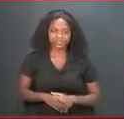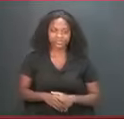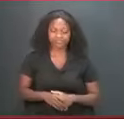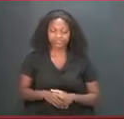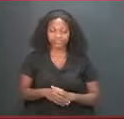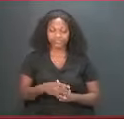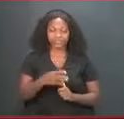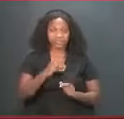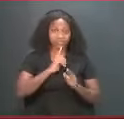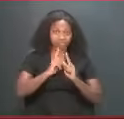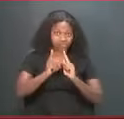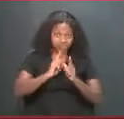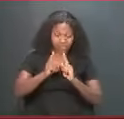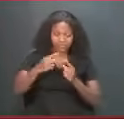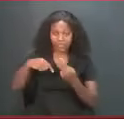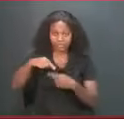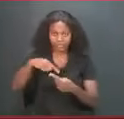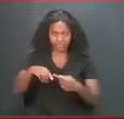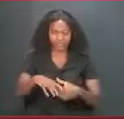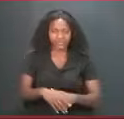commented upon.